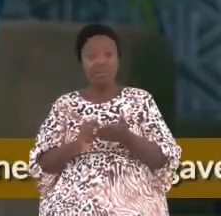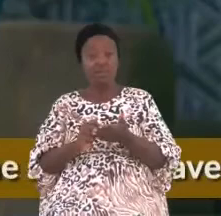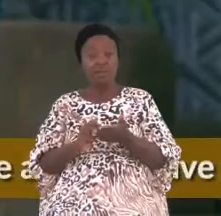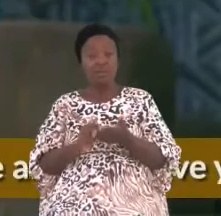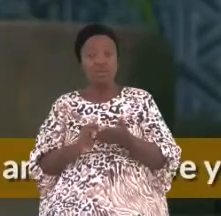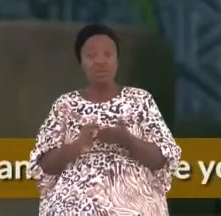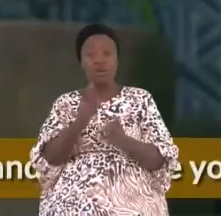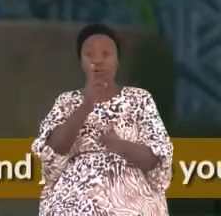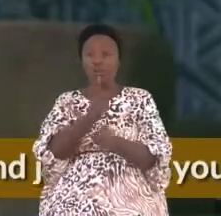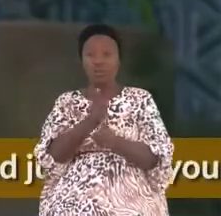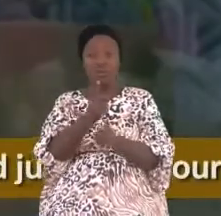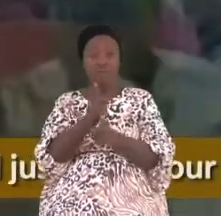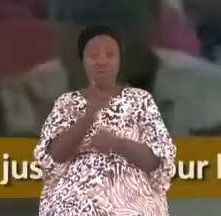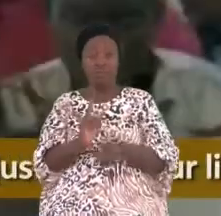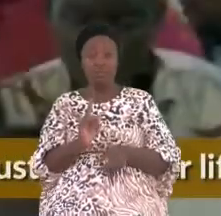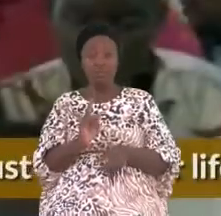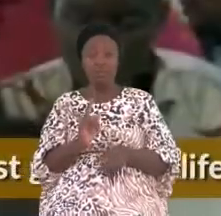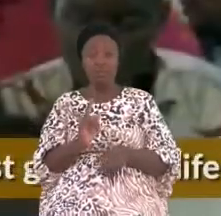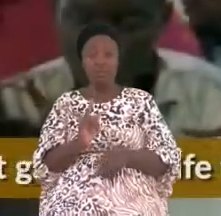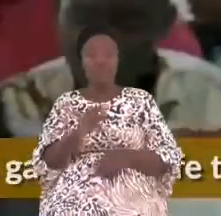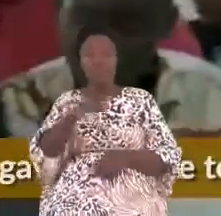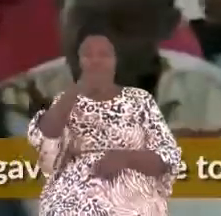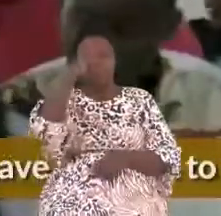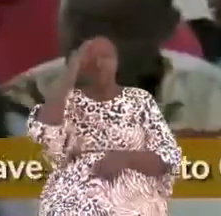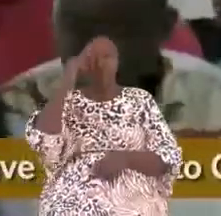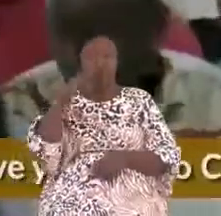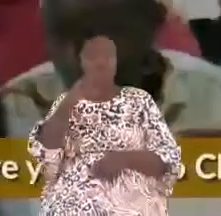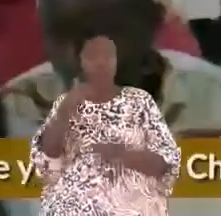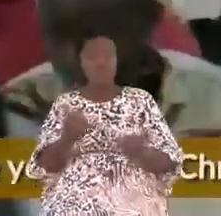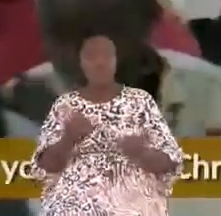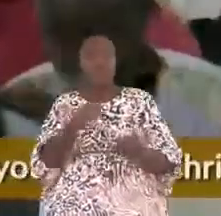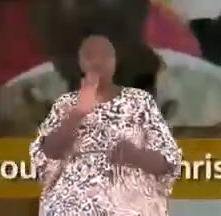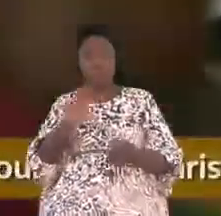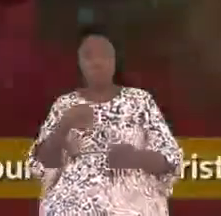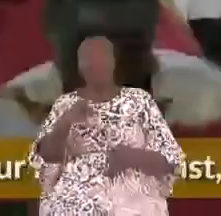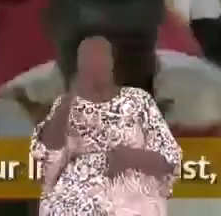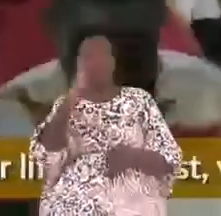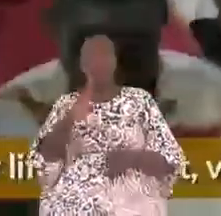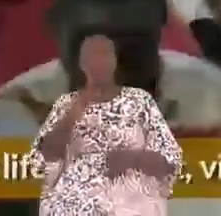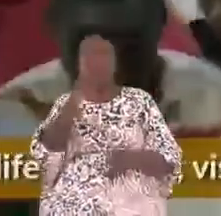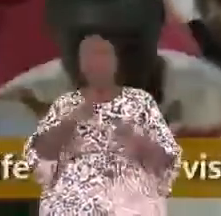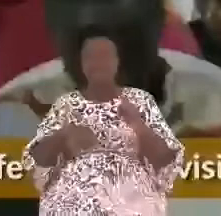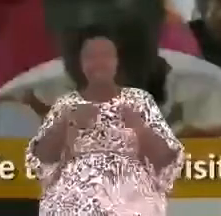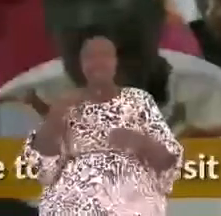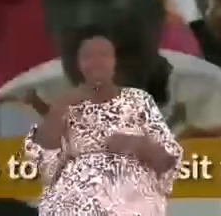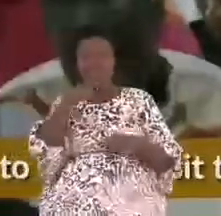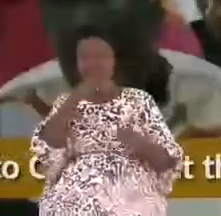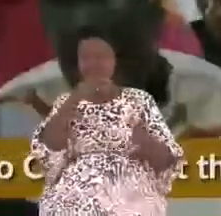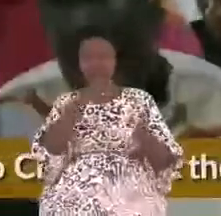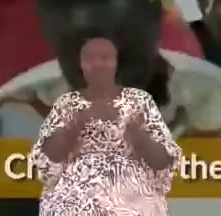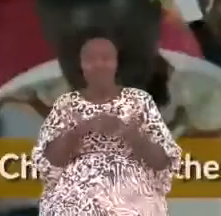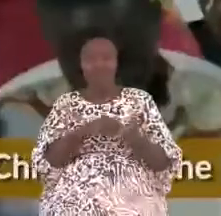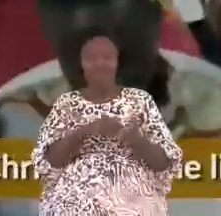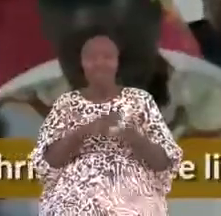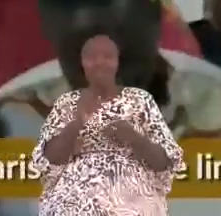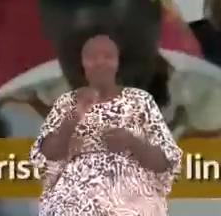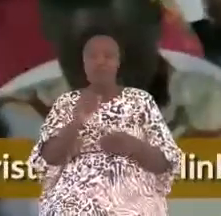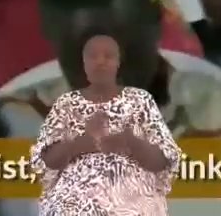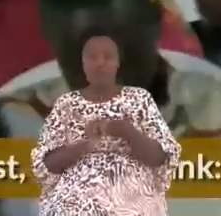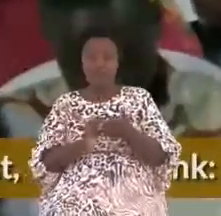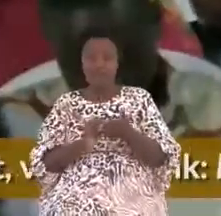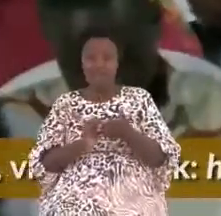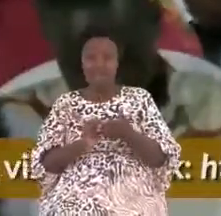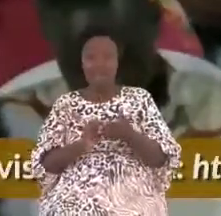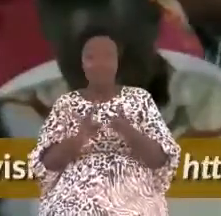description is correctly written so that we can trace you and have fellowship with you once again you are